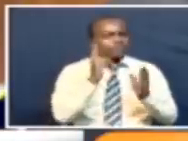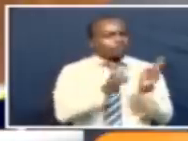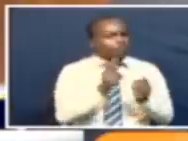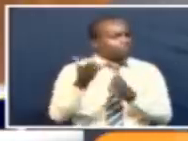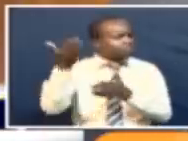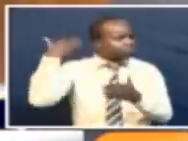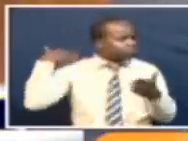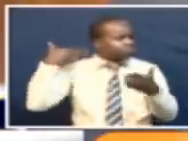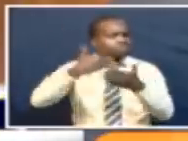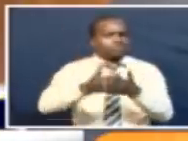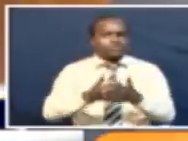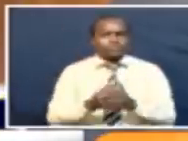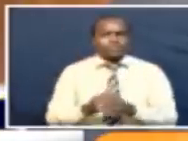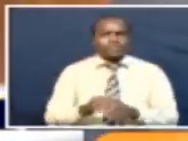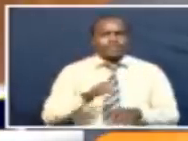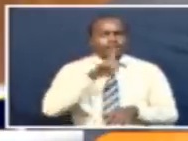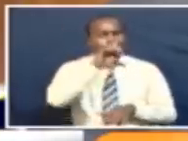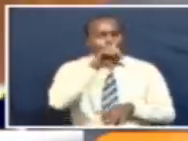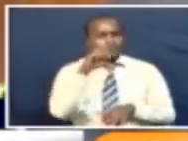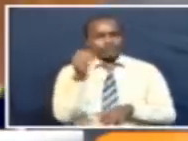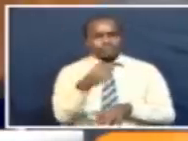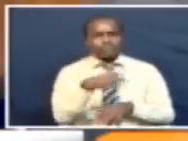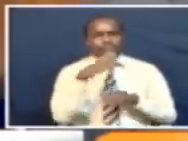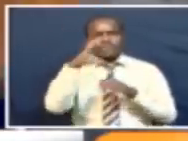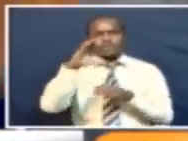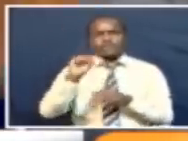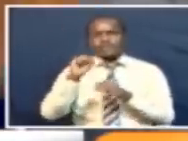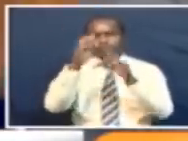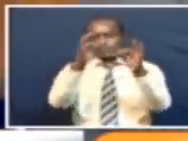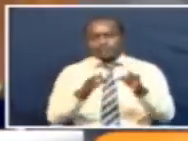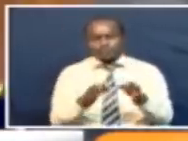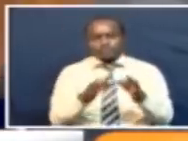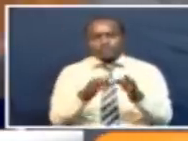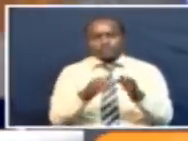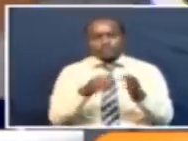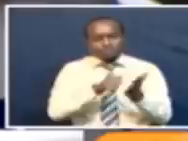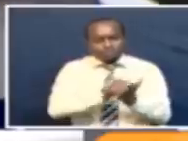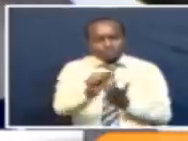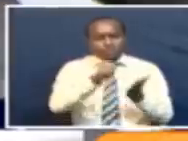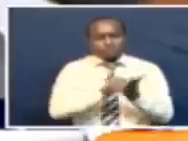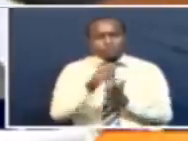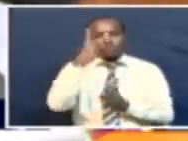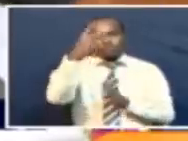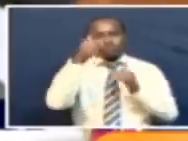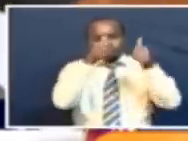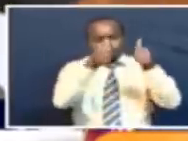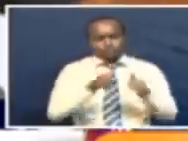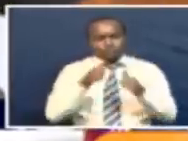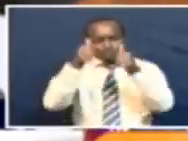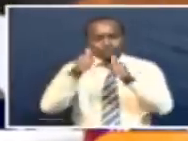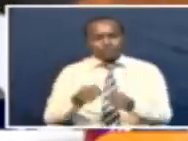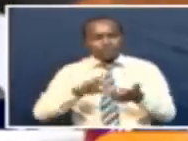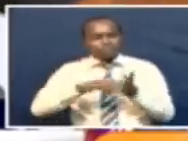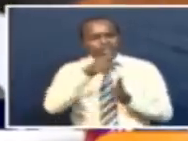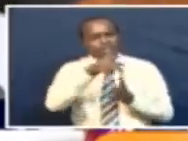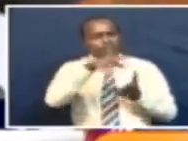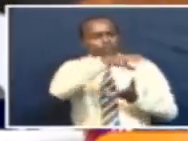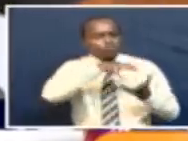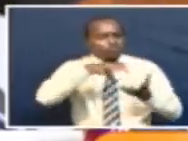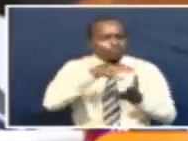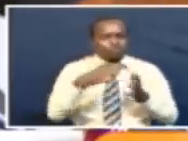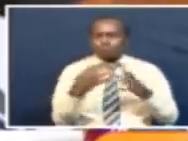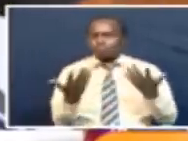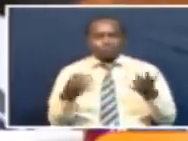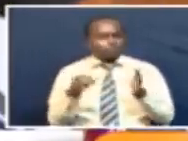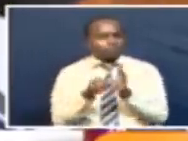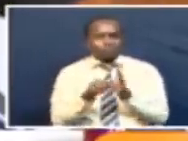1 month, CS Rotich did 2 notices of Gazette notice in regards to sugar. Was the CS confused? What was the problem